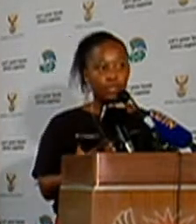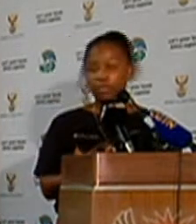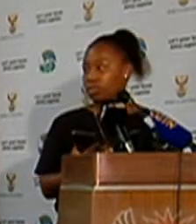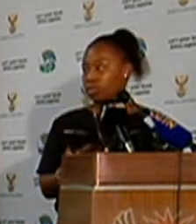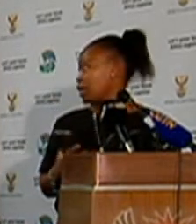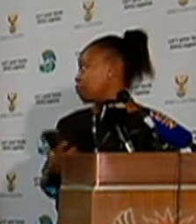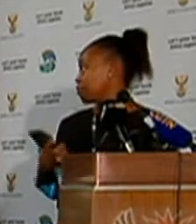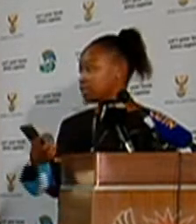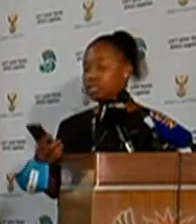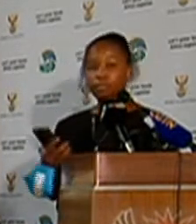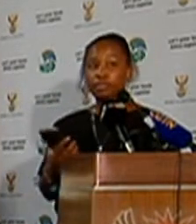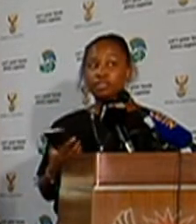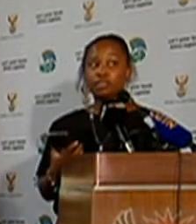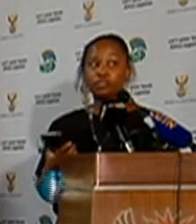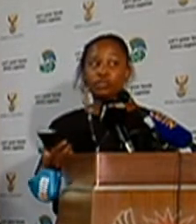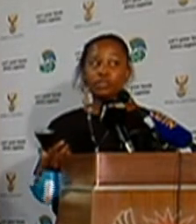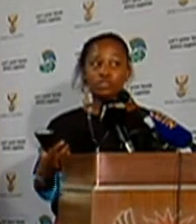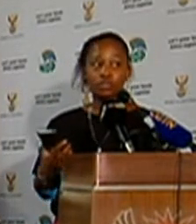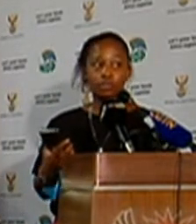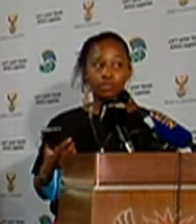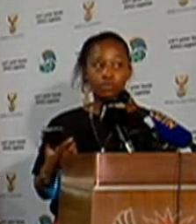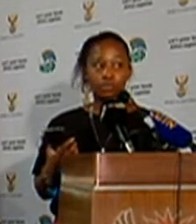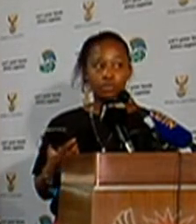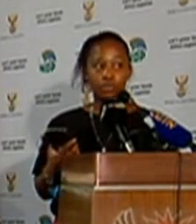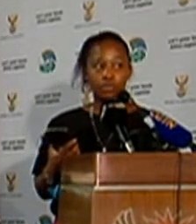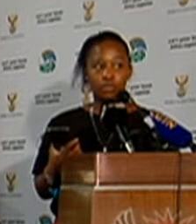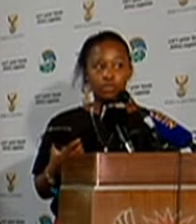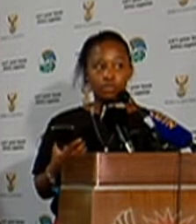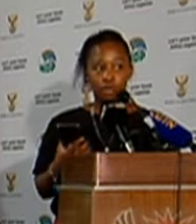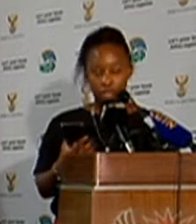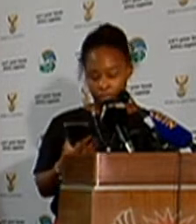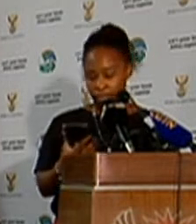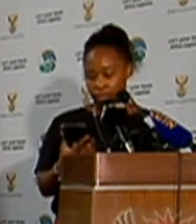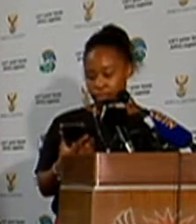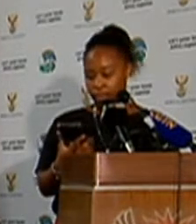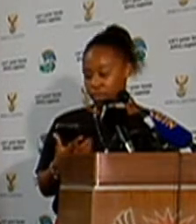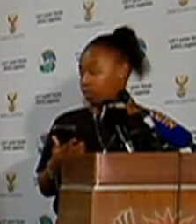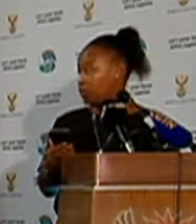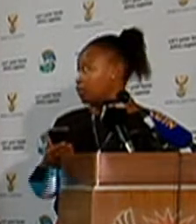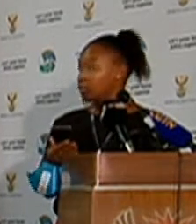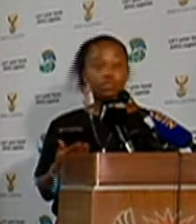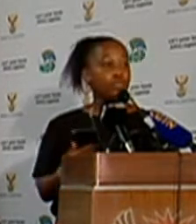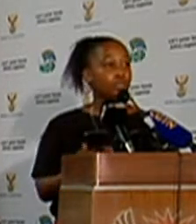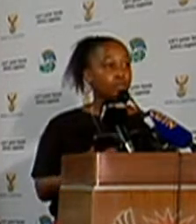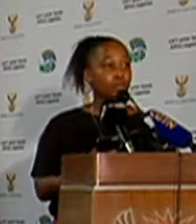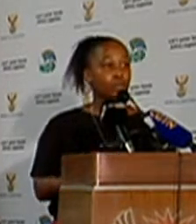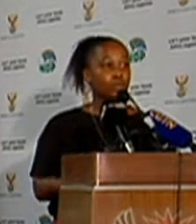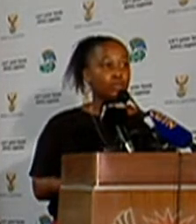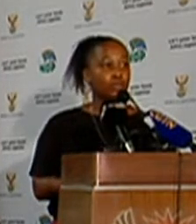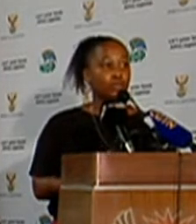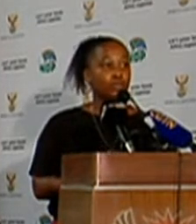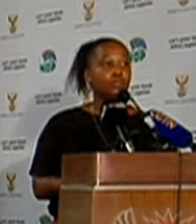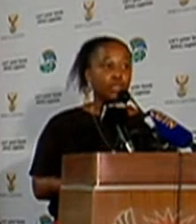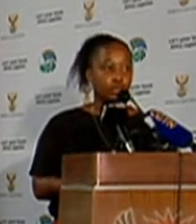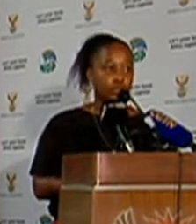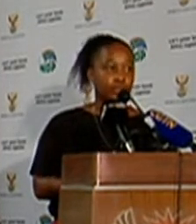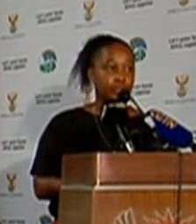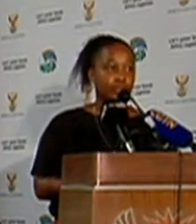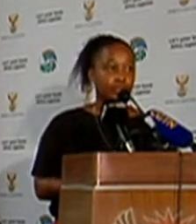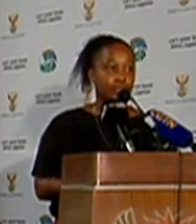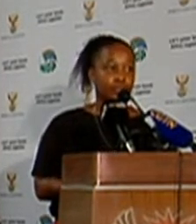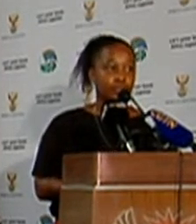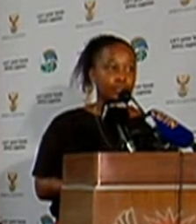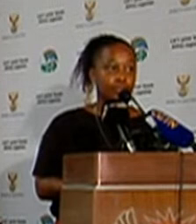Okay, how many questions do you have, Minister? Apparently there are a few questions, but... Okay, 3 questions? Yes.